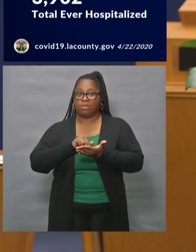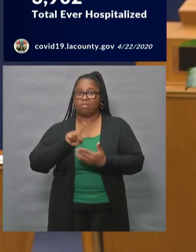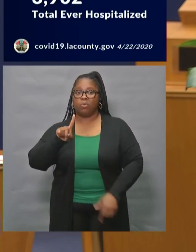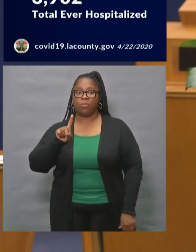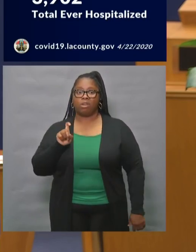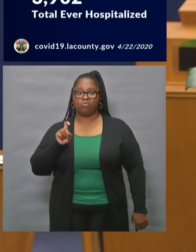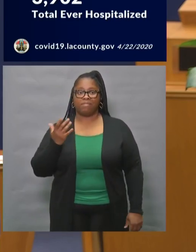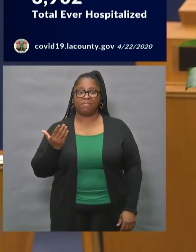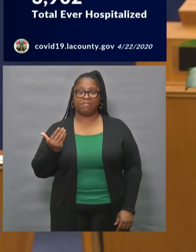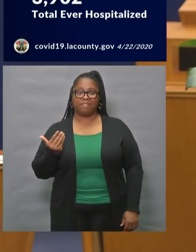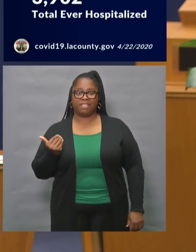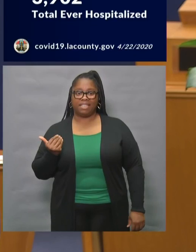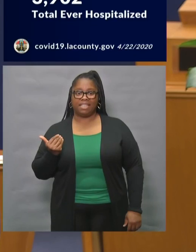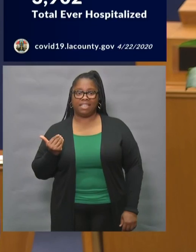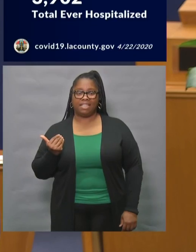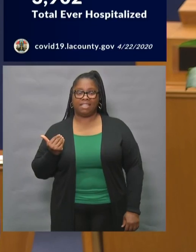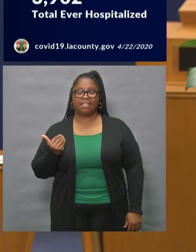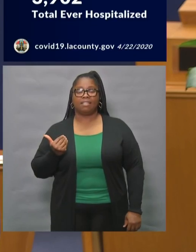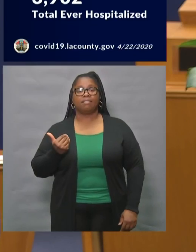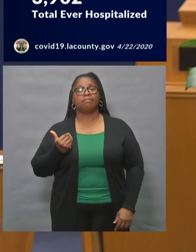3,115, and this includes